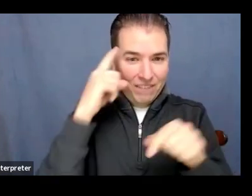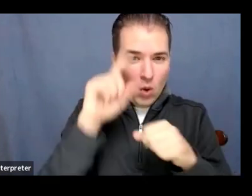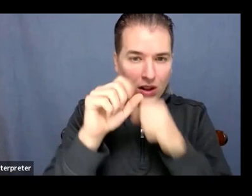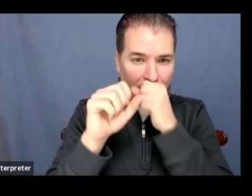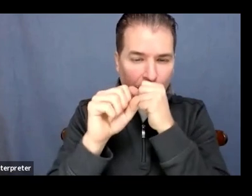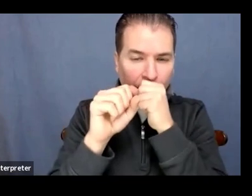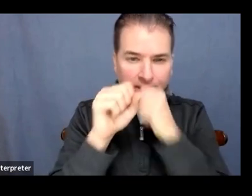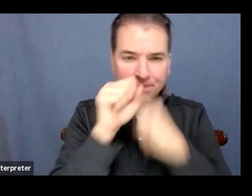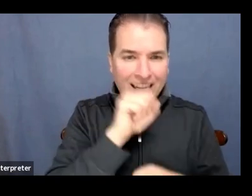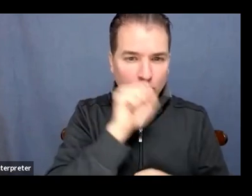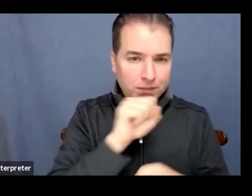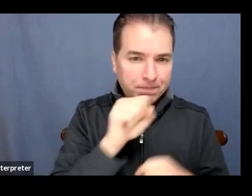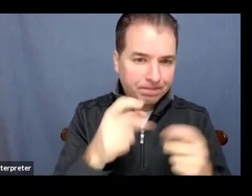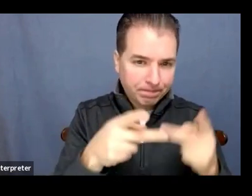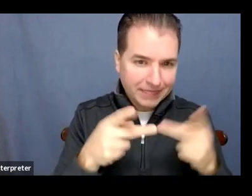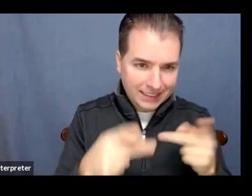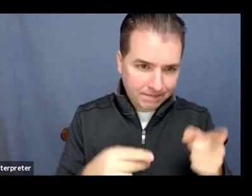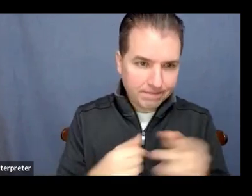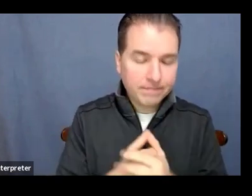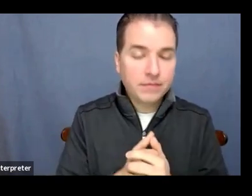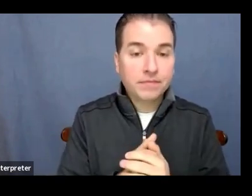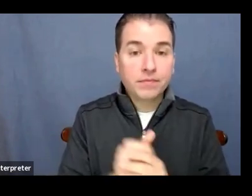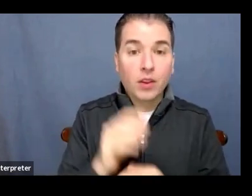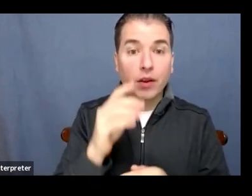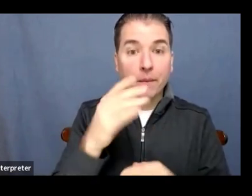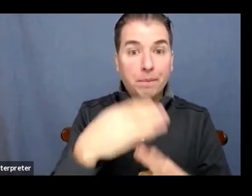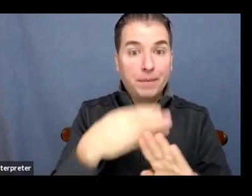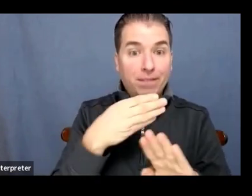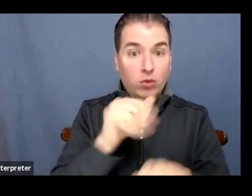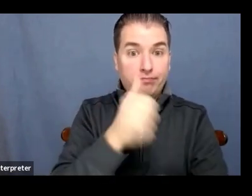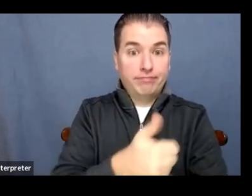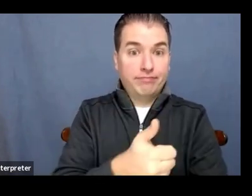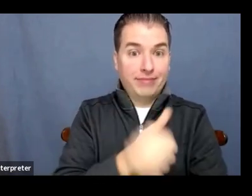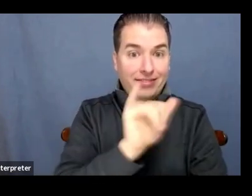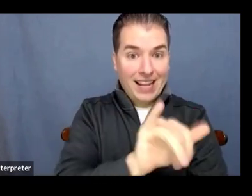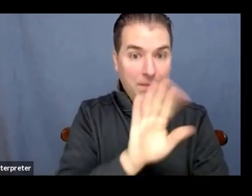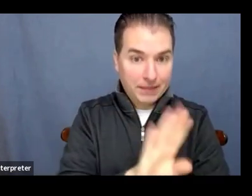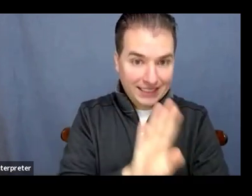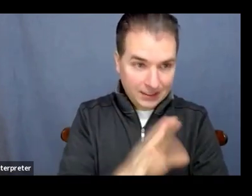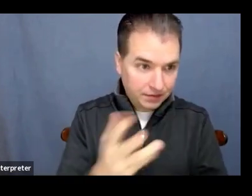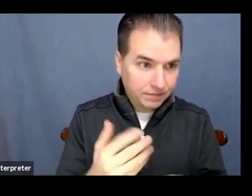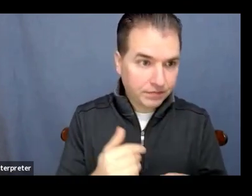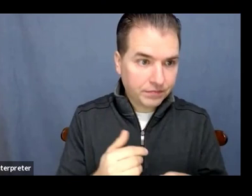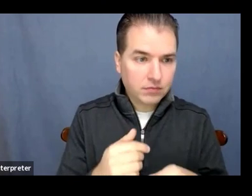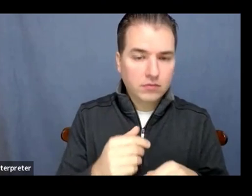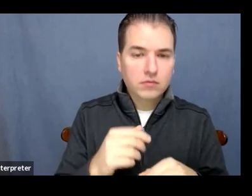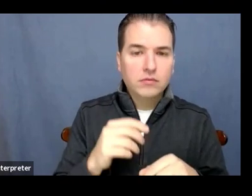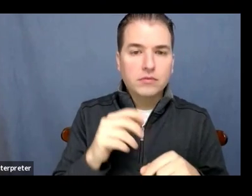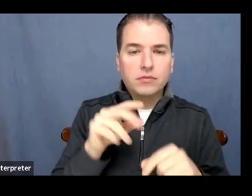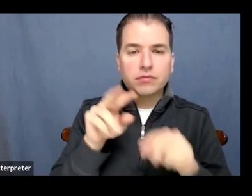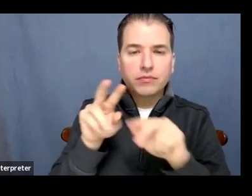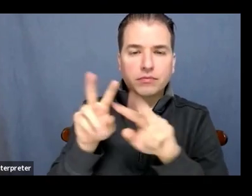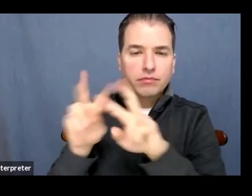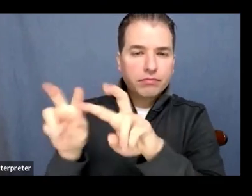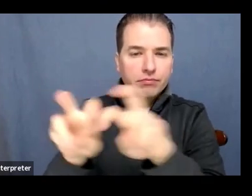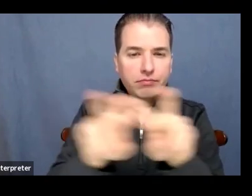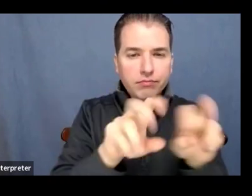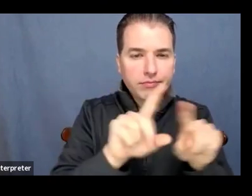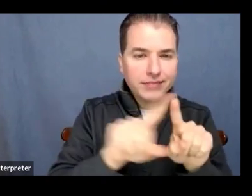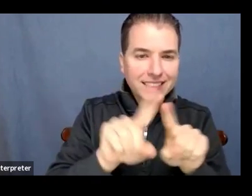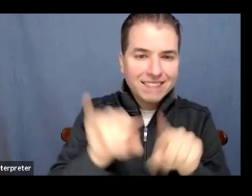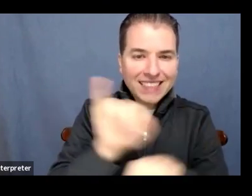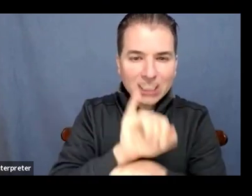and some research that I did before I started the business, from things like industry associations or talking to people